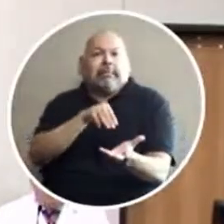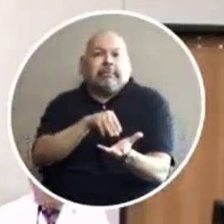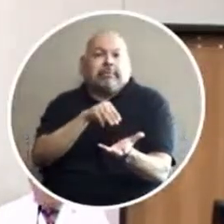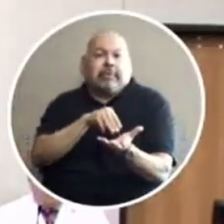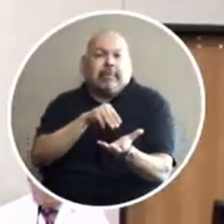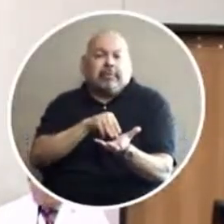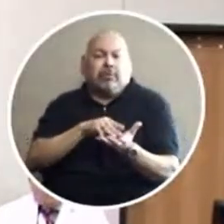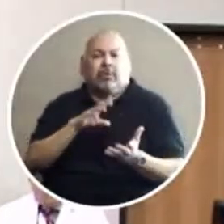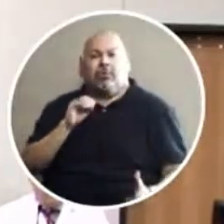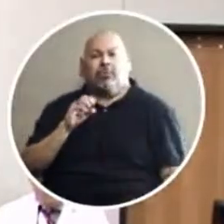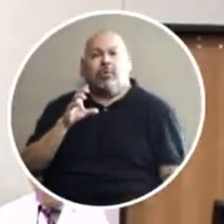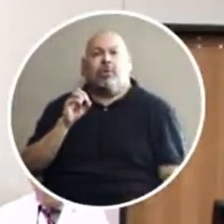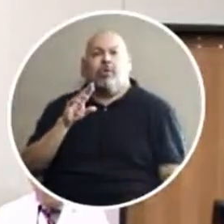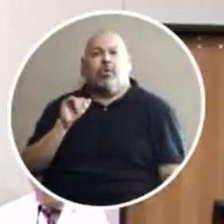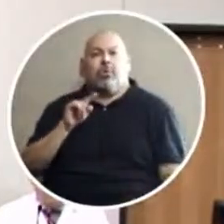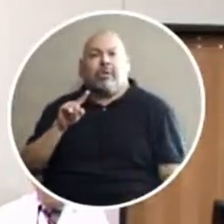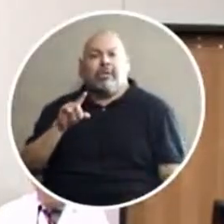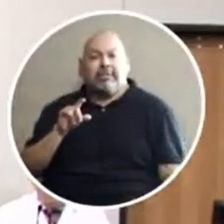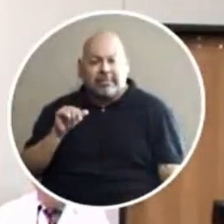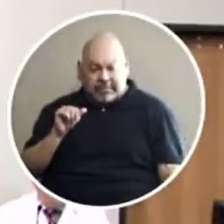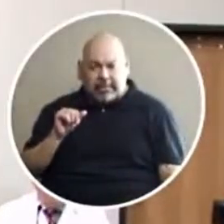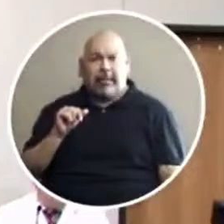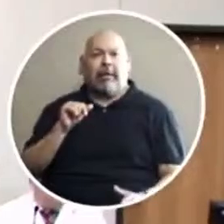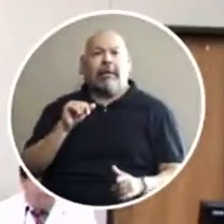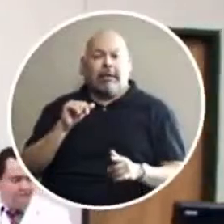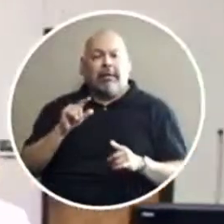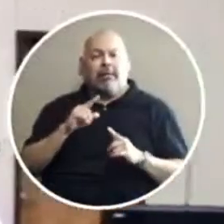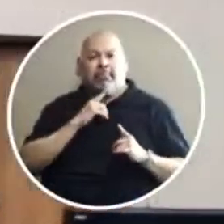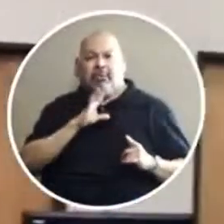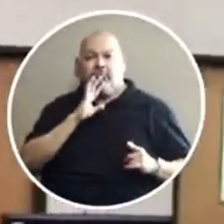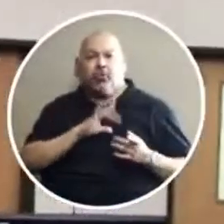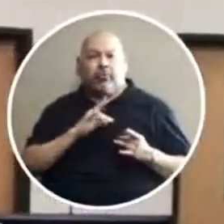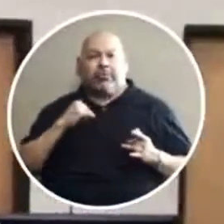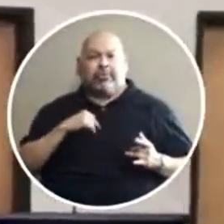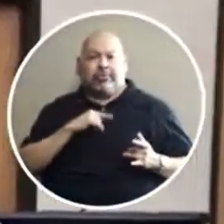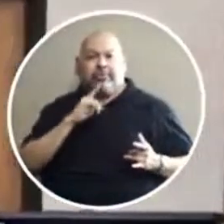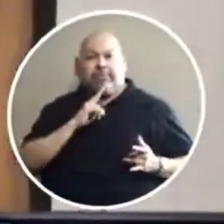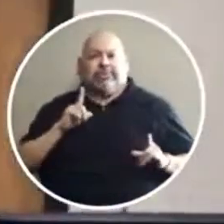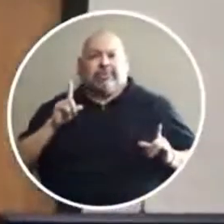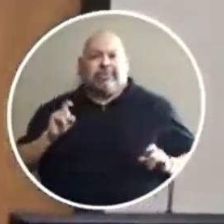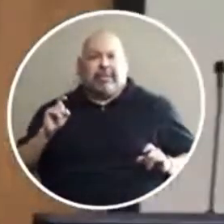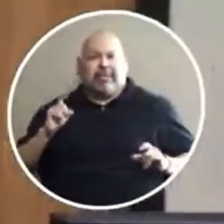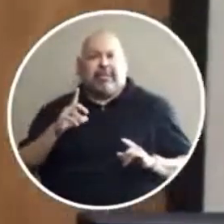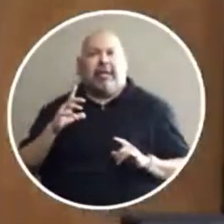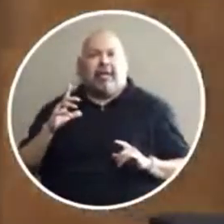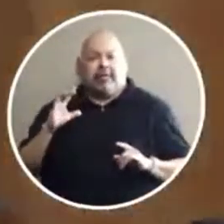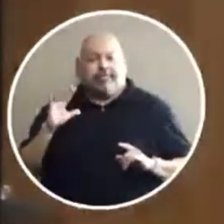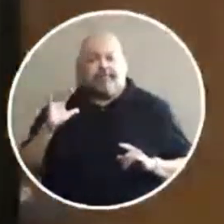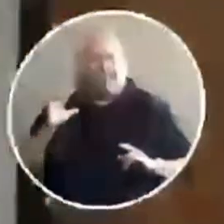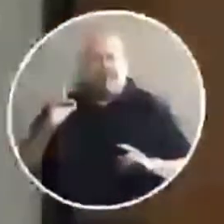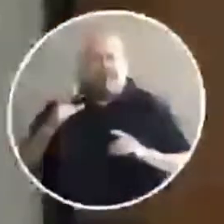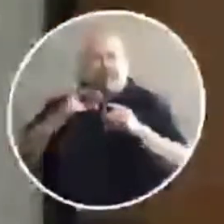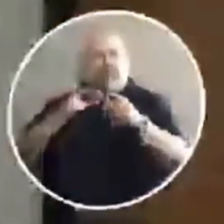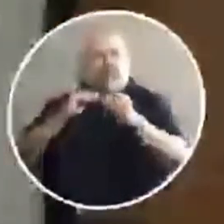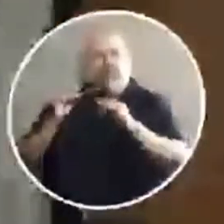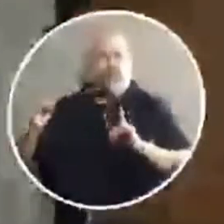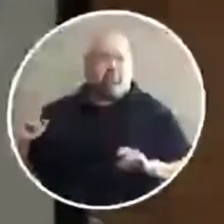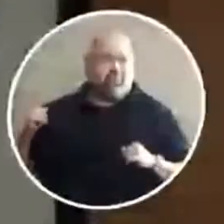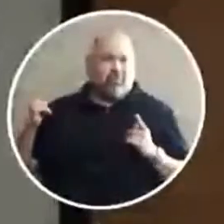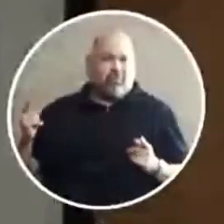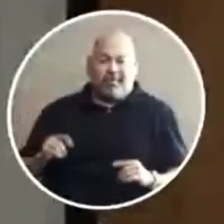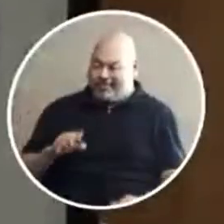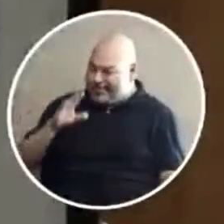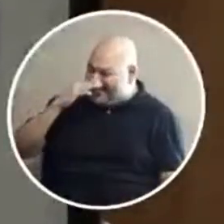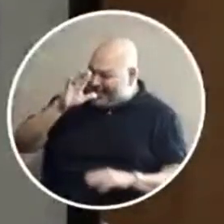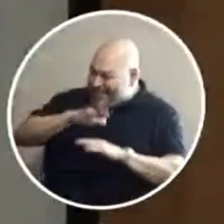Hector Ocaranza, our City County Health Authority, to please speak to us with regard to the testing. I'm sorry, the numbers.